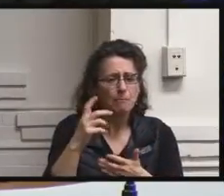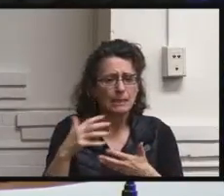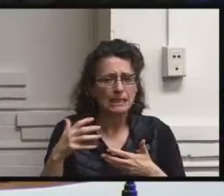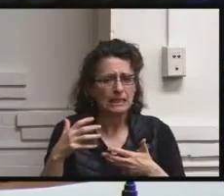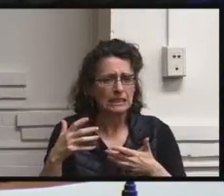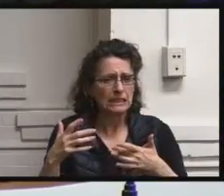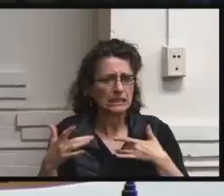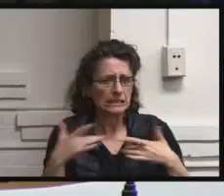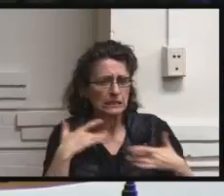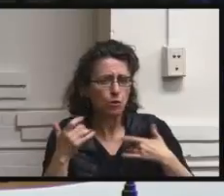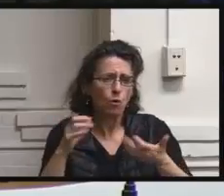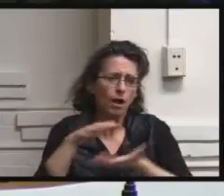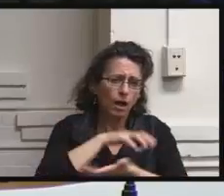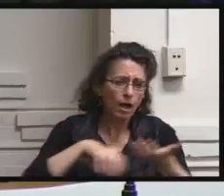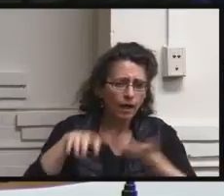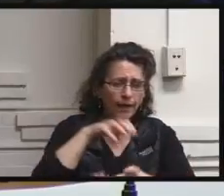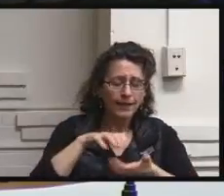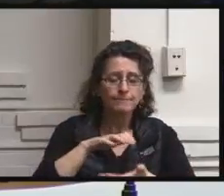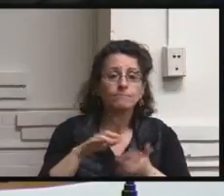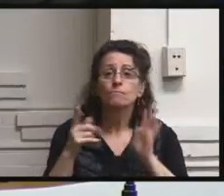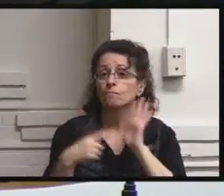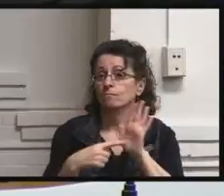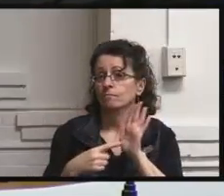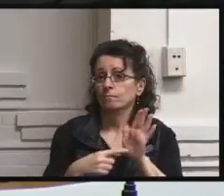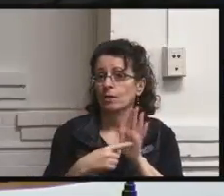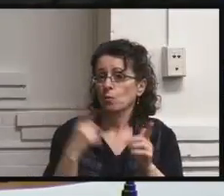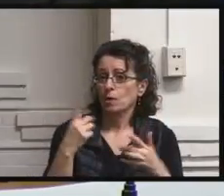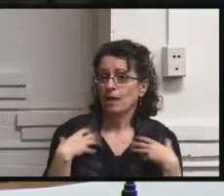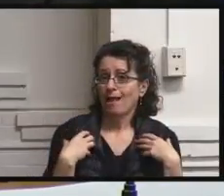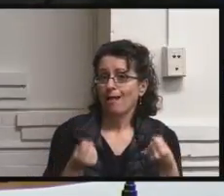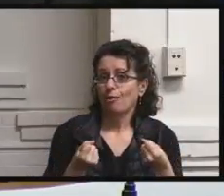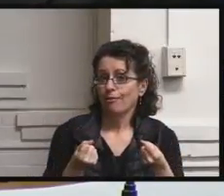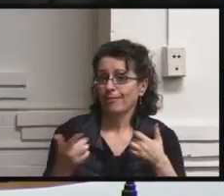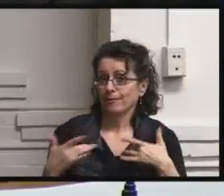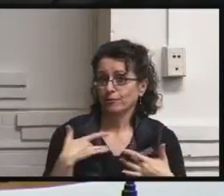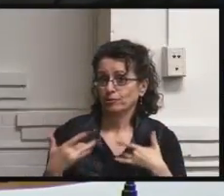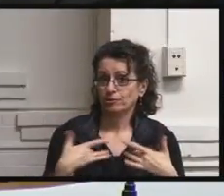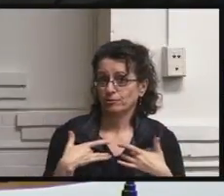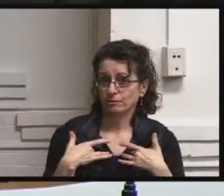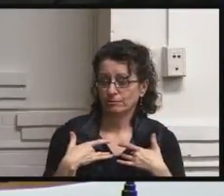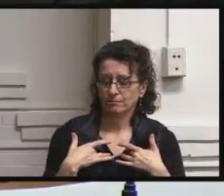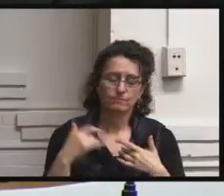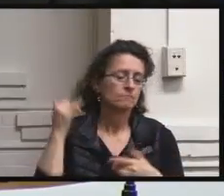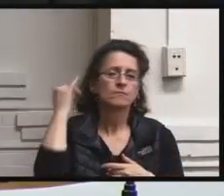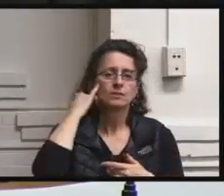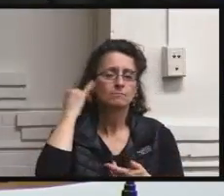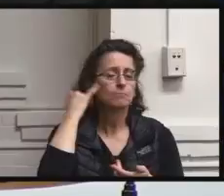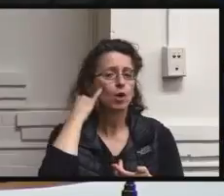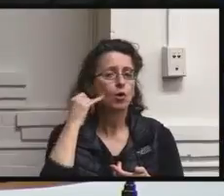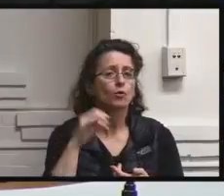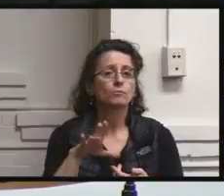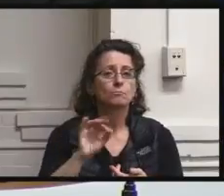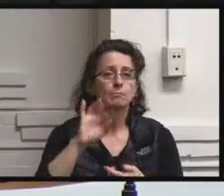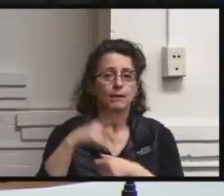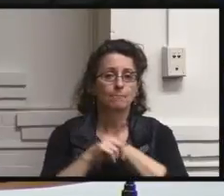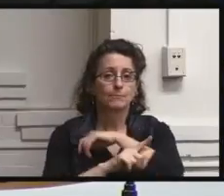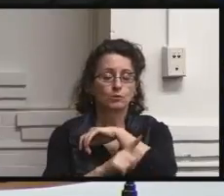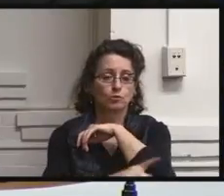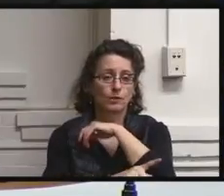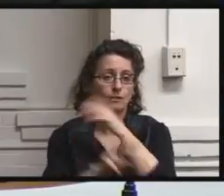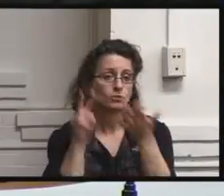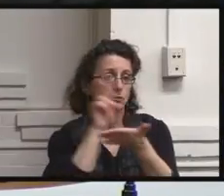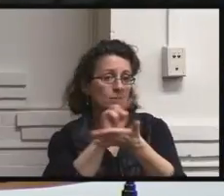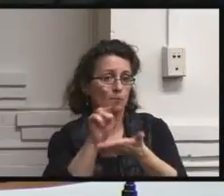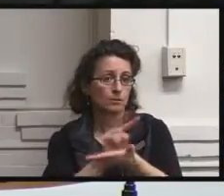expressed to us has been a health concern, that if the garbage collection is reduced to